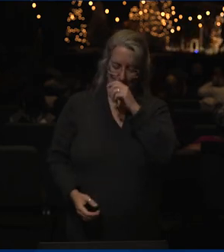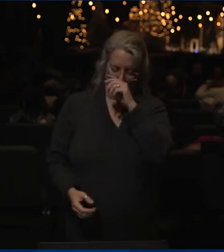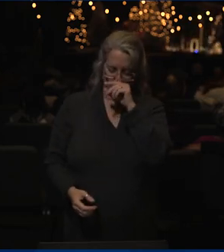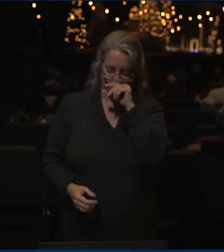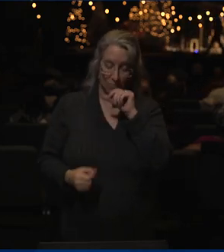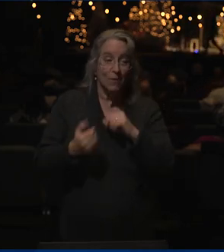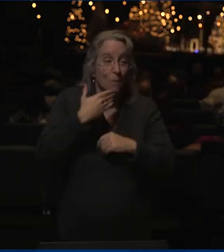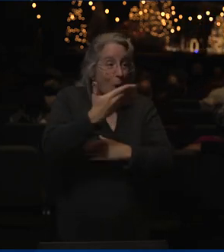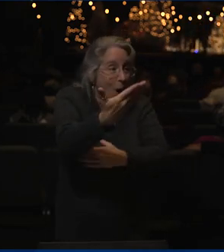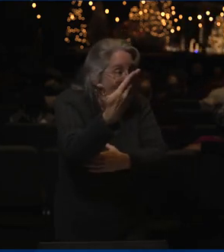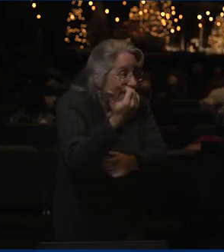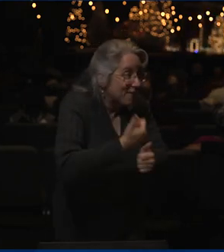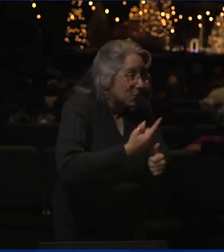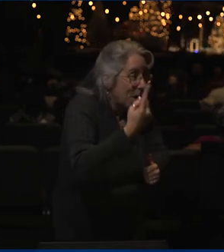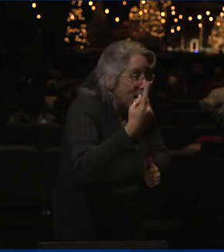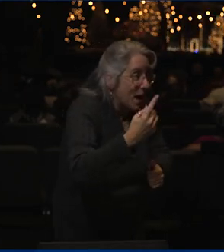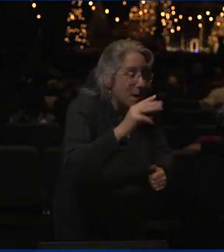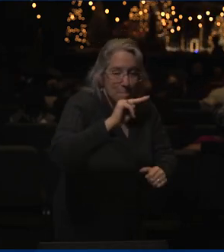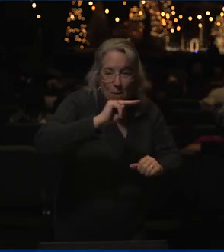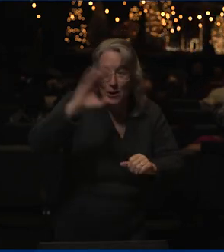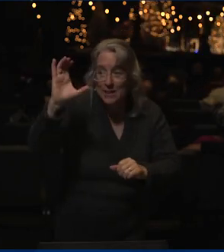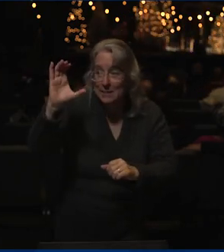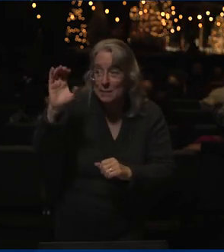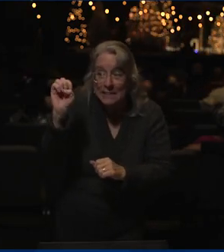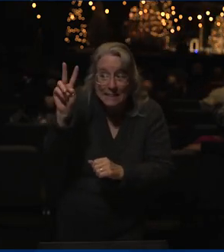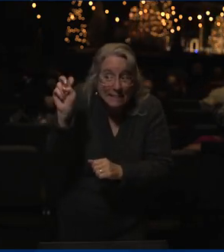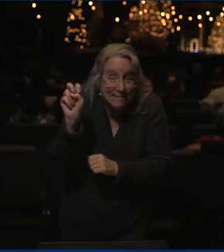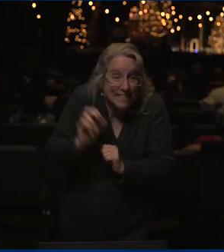Good morning, everybody. Merry Christmas Eve.